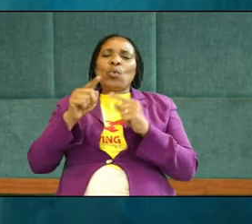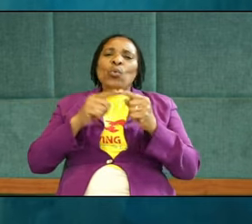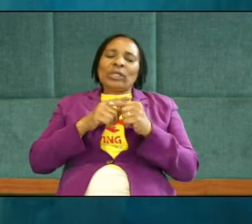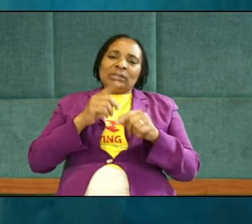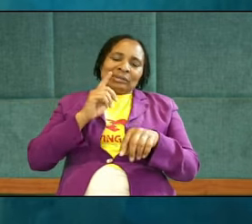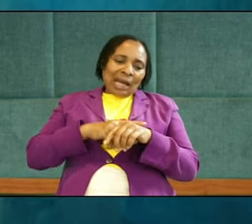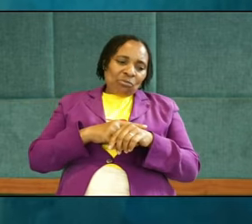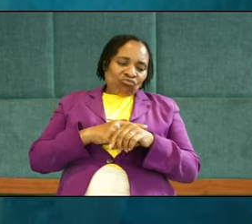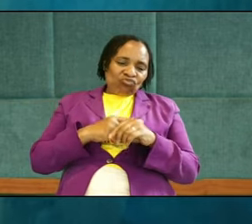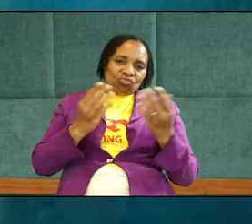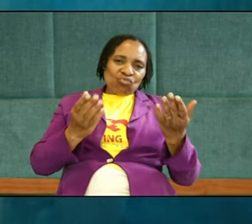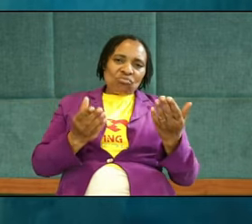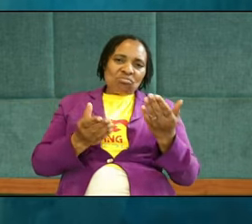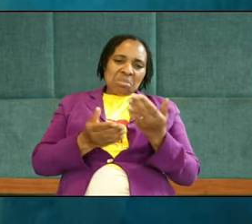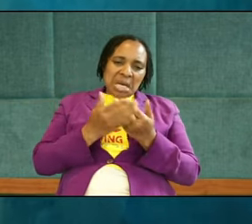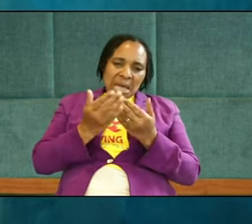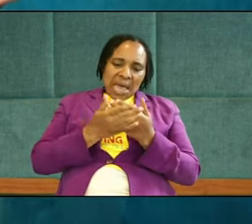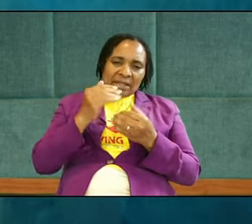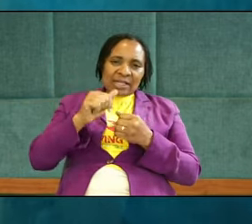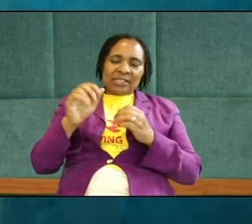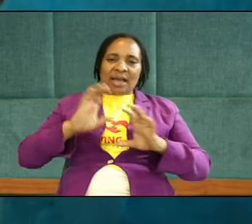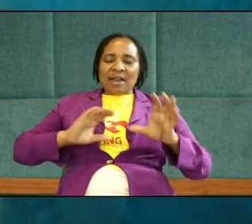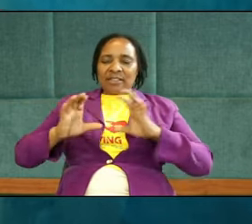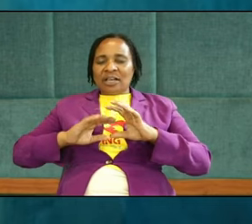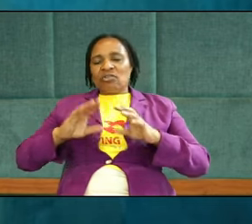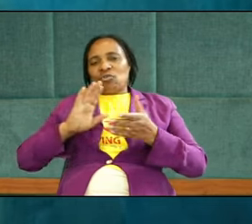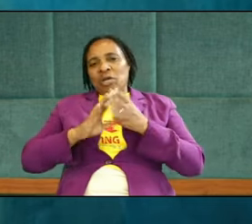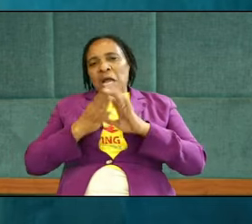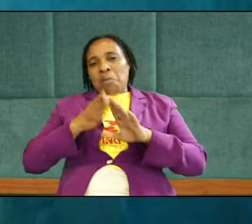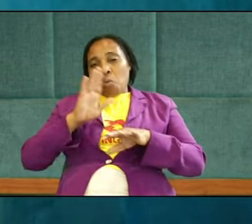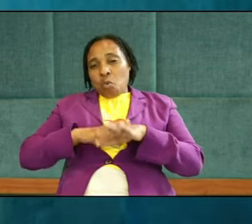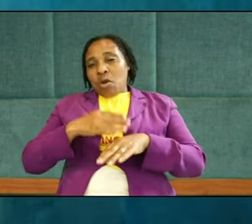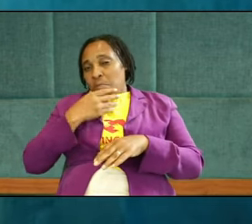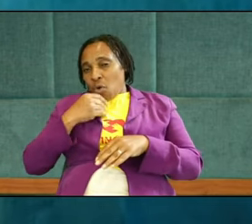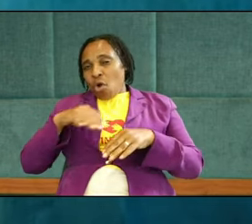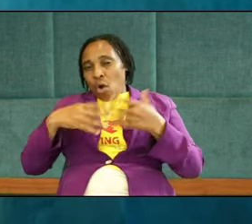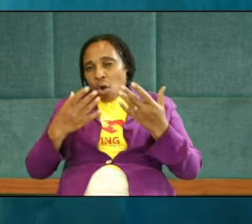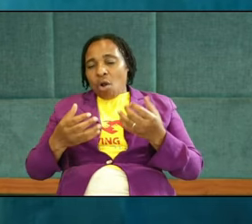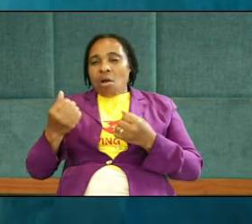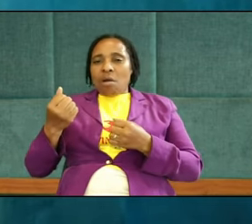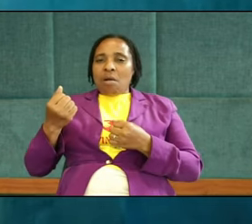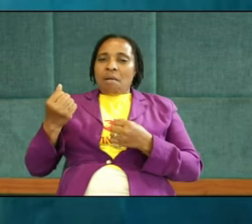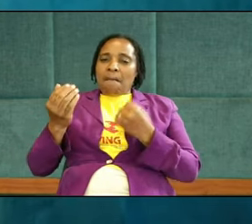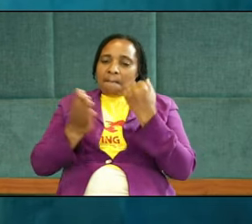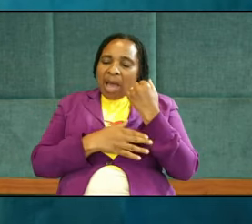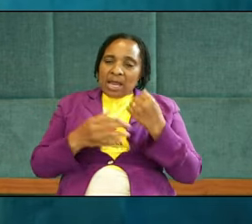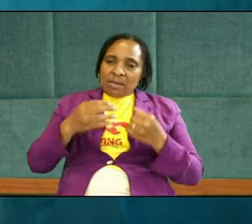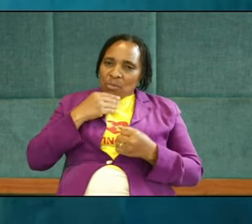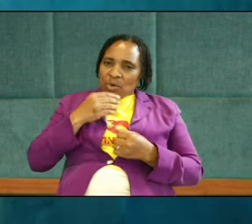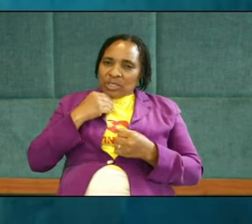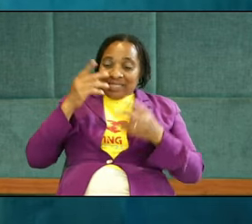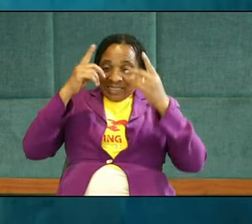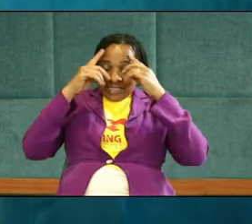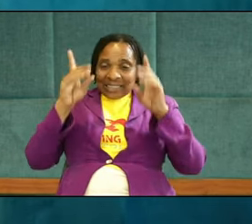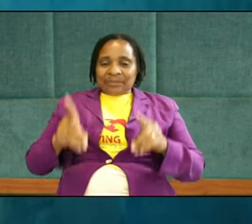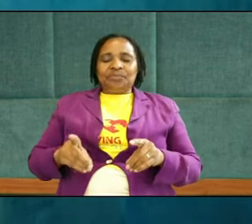your child's going to become a liar, if your child's going to become a very good boy or a good girl, that is the time it's going to be decided. But